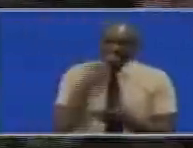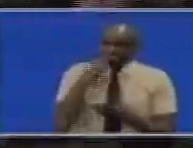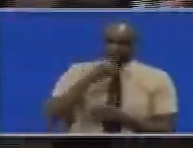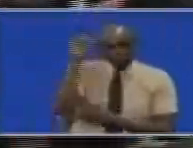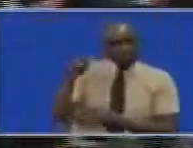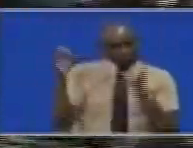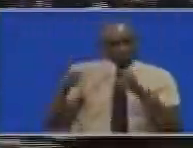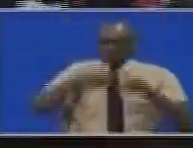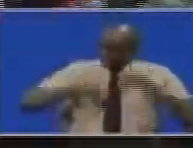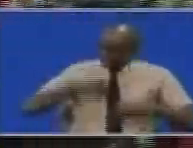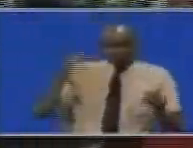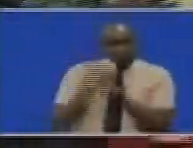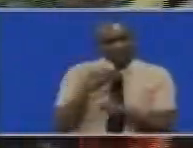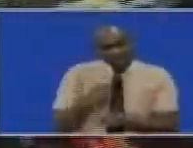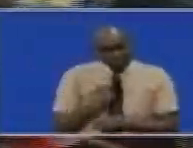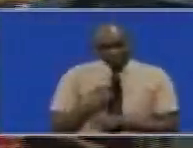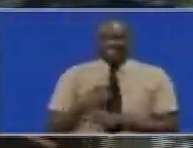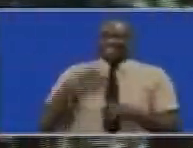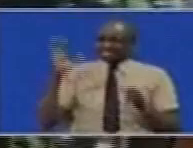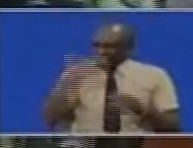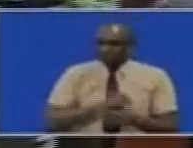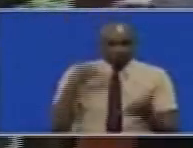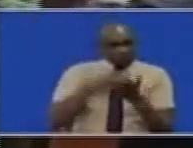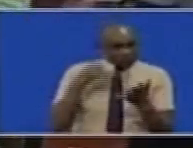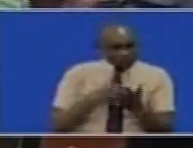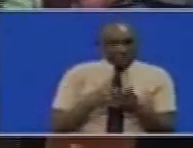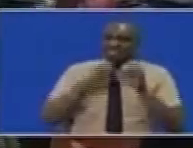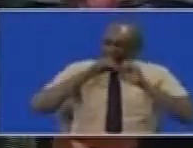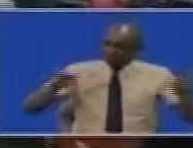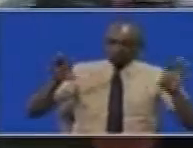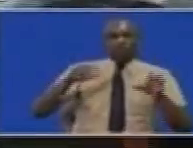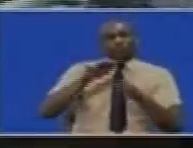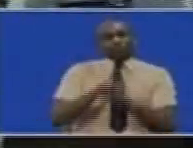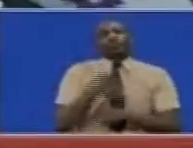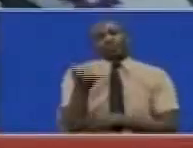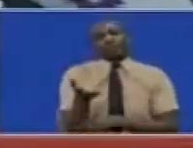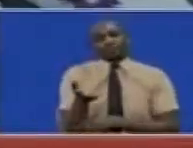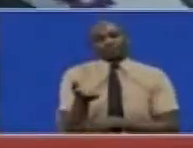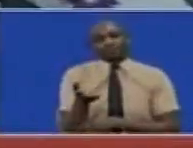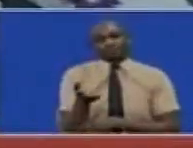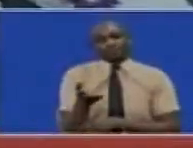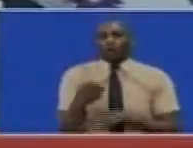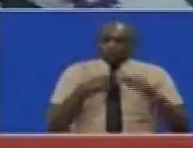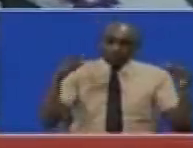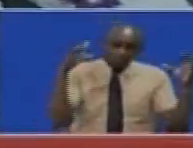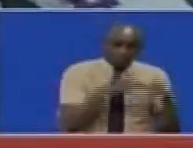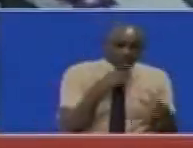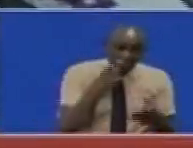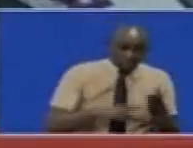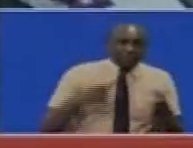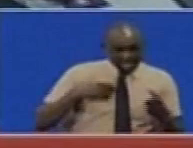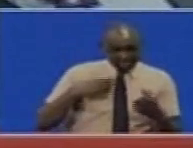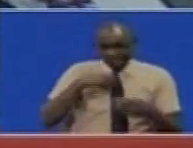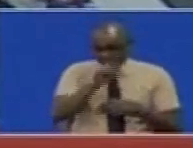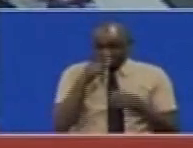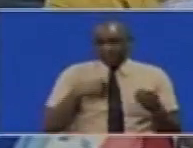runaway corruption, lack of inclusivity, attempts to kill devolution, and reversal of democratic gains. The opposition says there are sufficient grounds